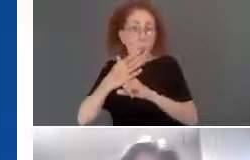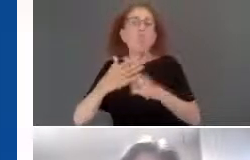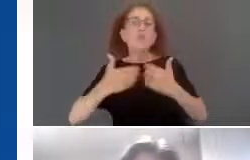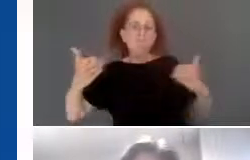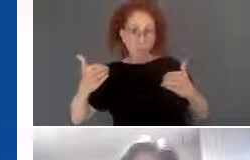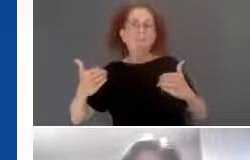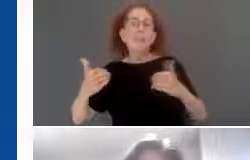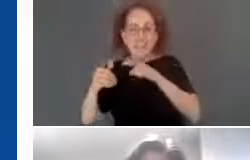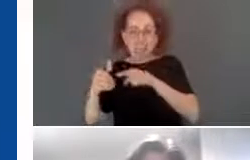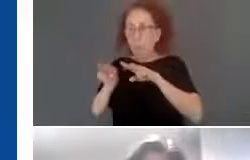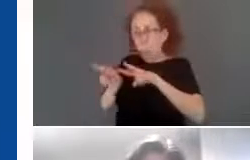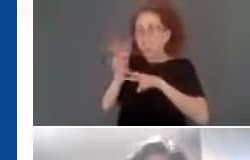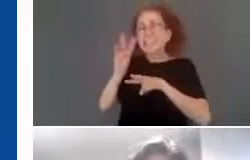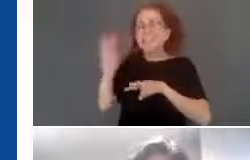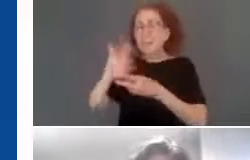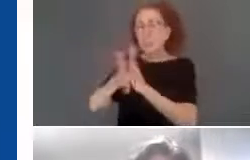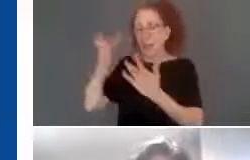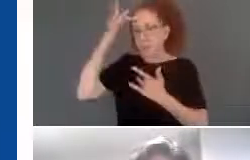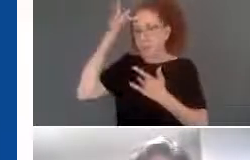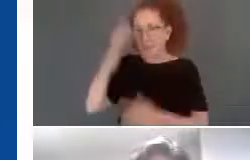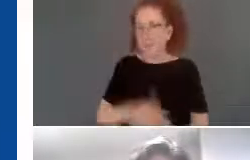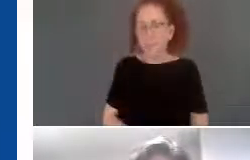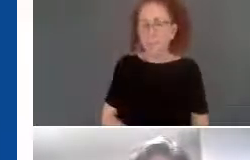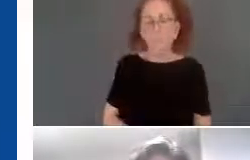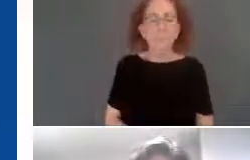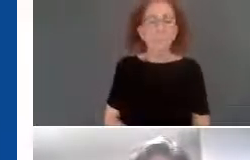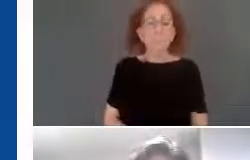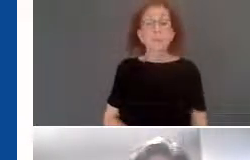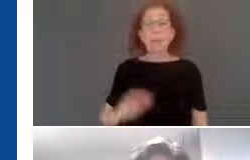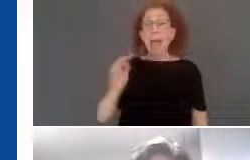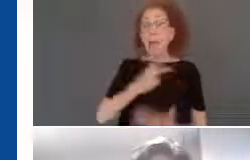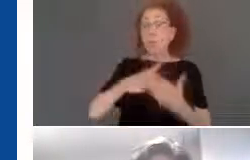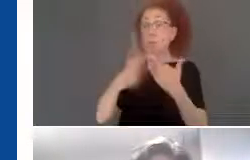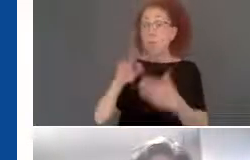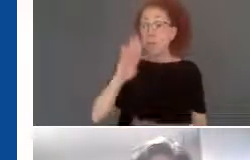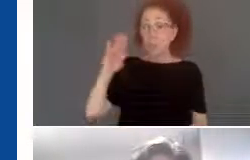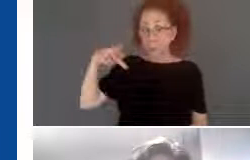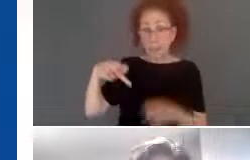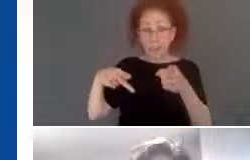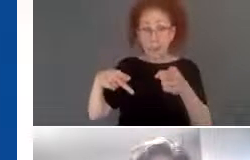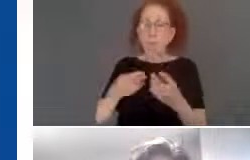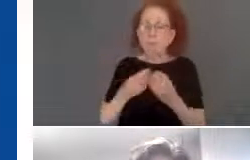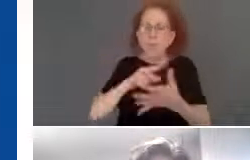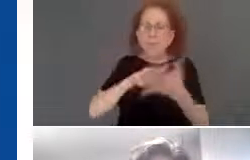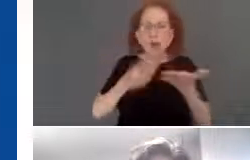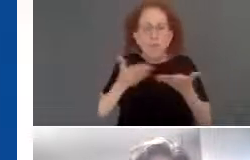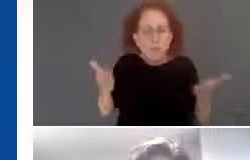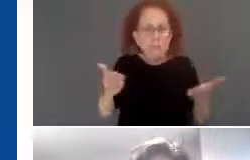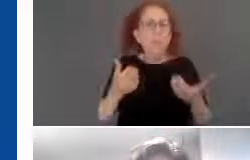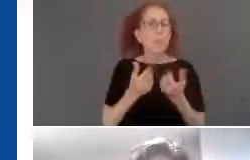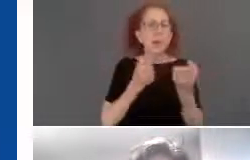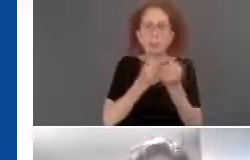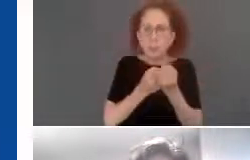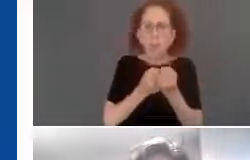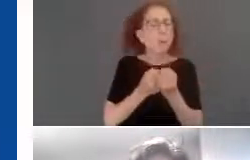So through our Bounce Back Philly program at the health department, we provide resources and support to people who need